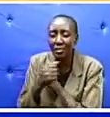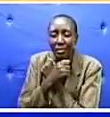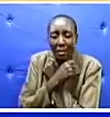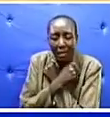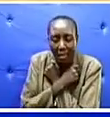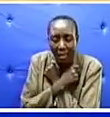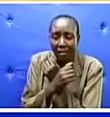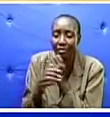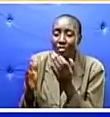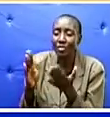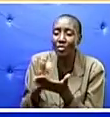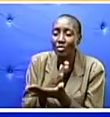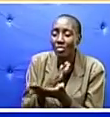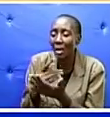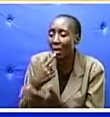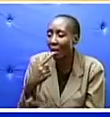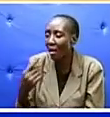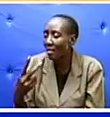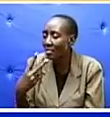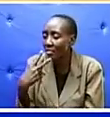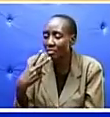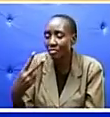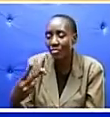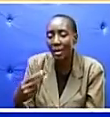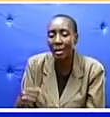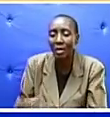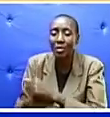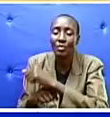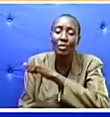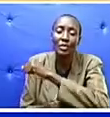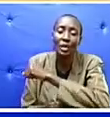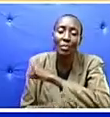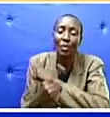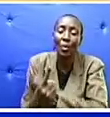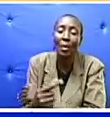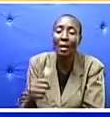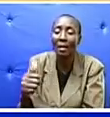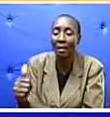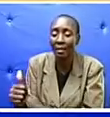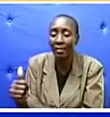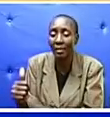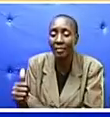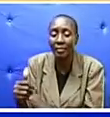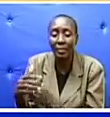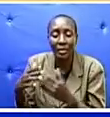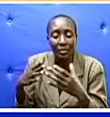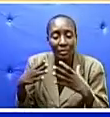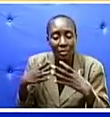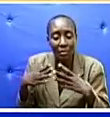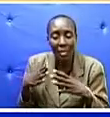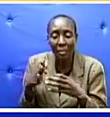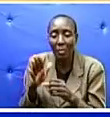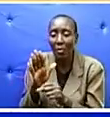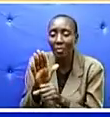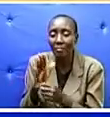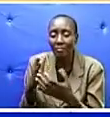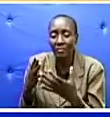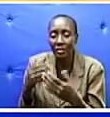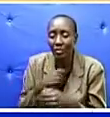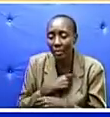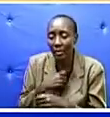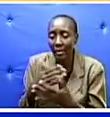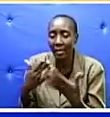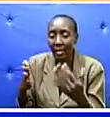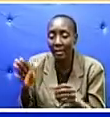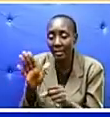share like 100 shillings, 200 shillings just to support you. Yeah. So there are so many people, there are so many things that we are doing just to